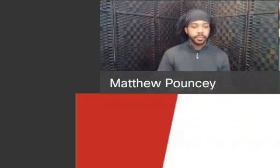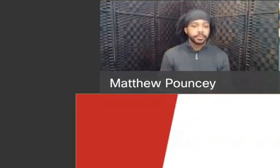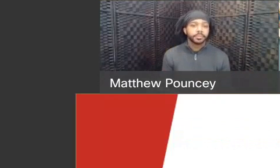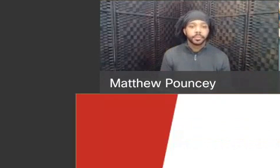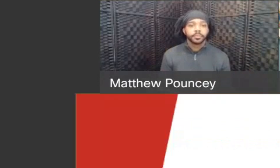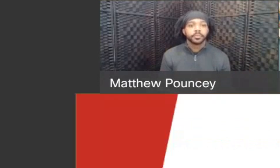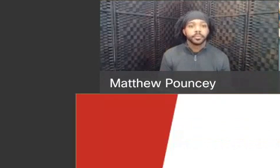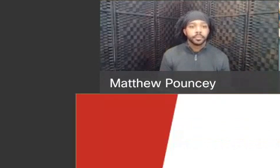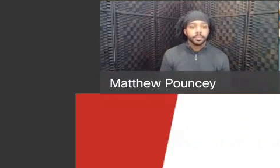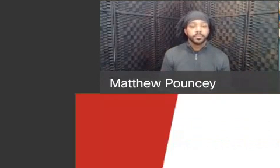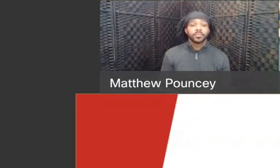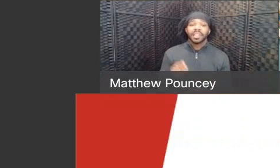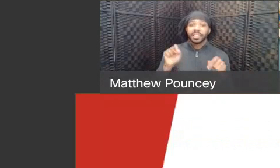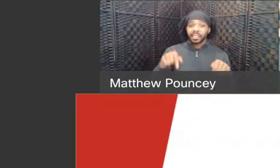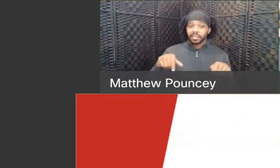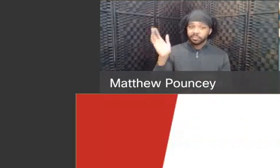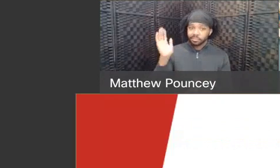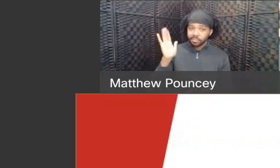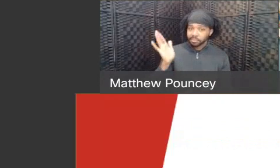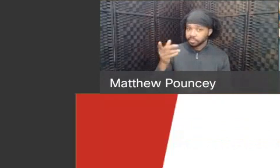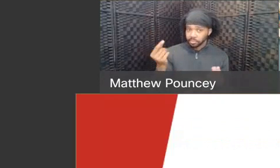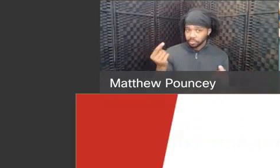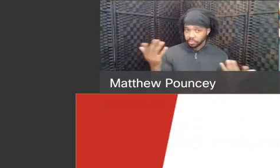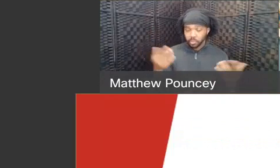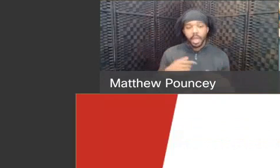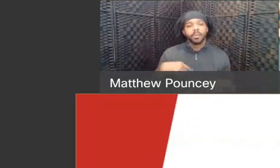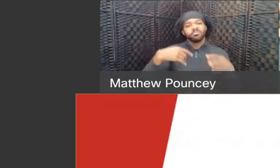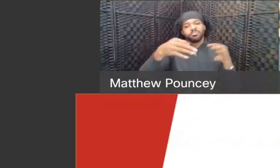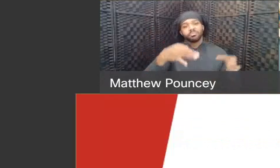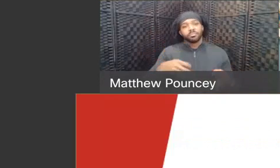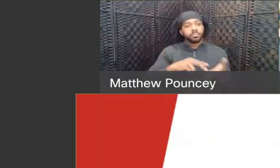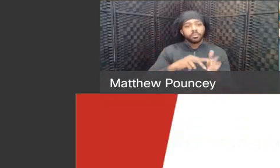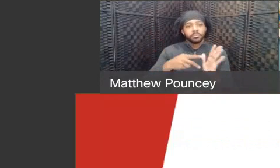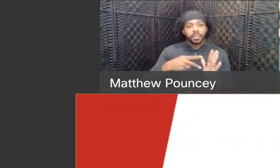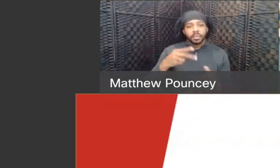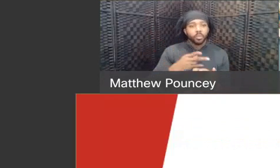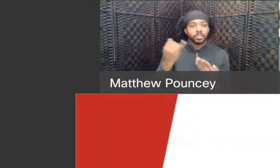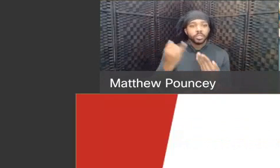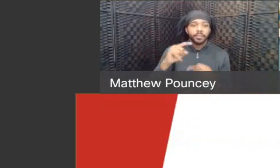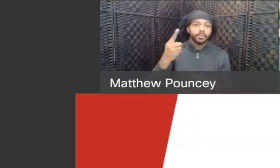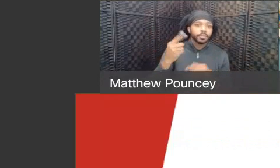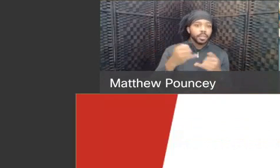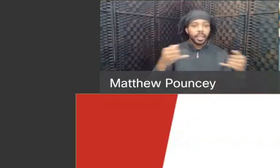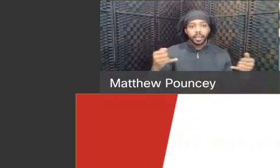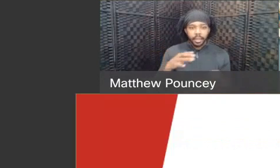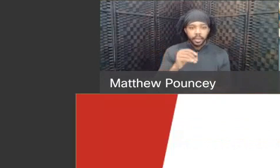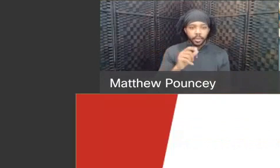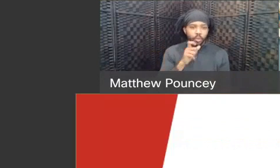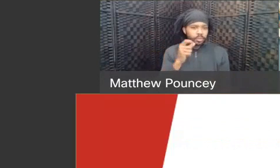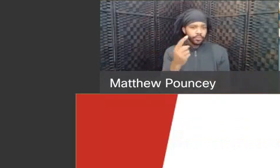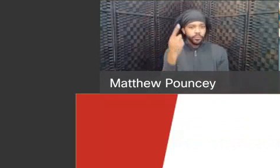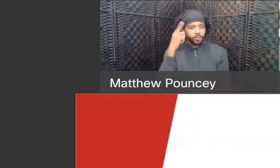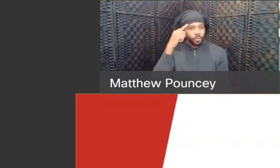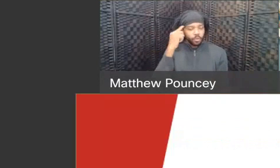going to discuss what Project First Line is, who Project First Line is for, the training modules available